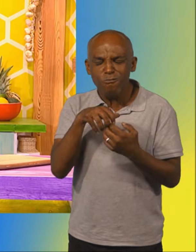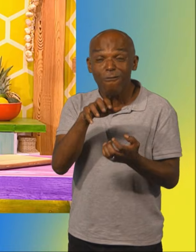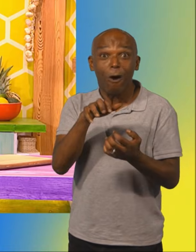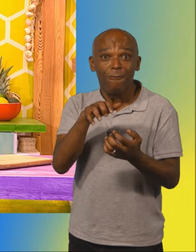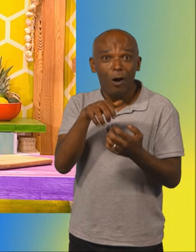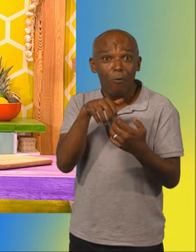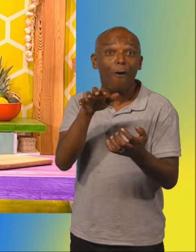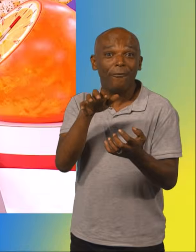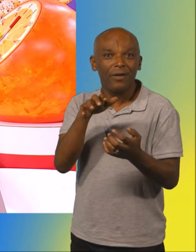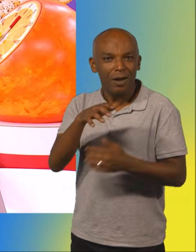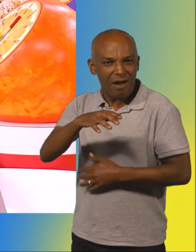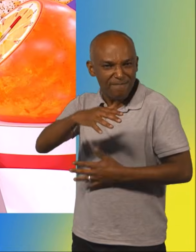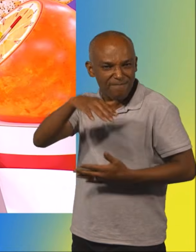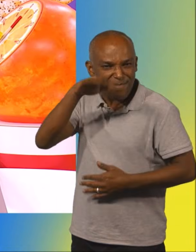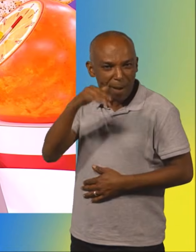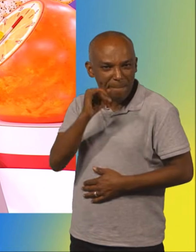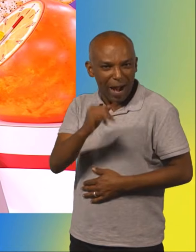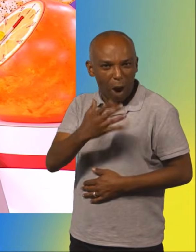Small."